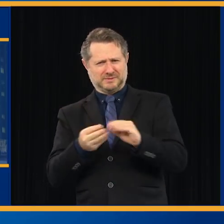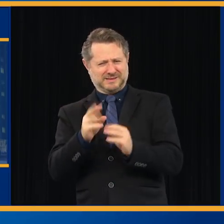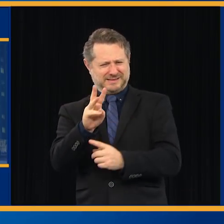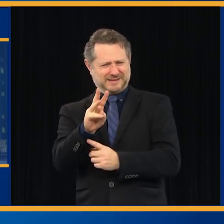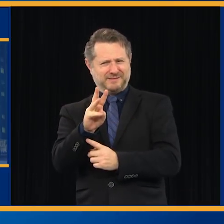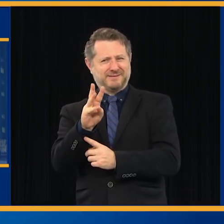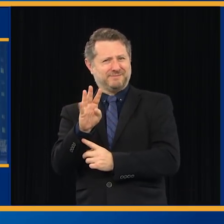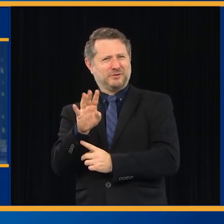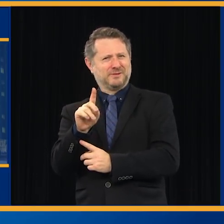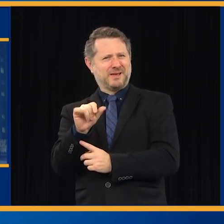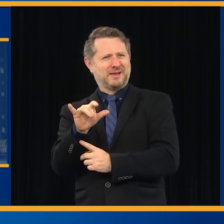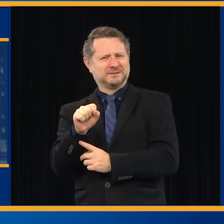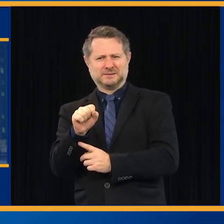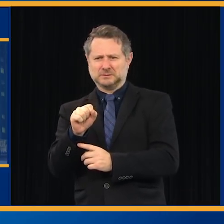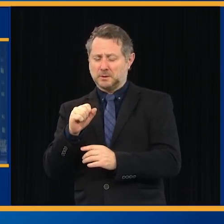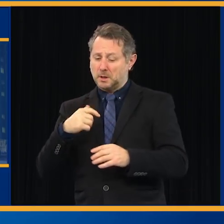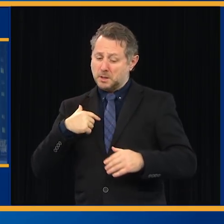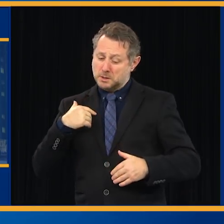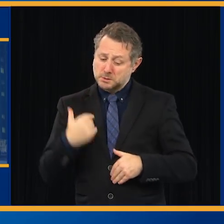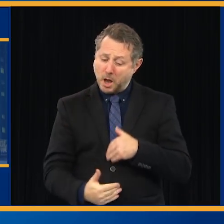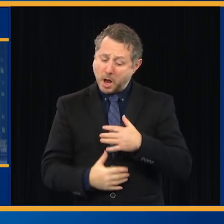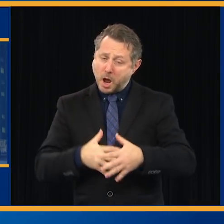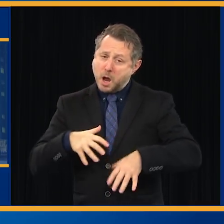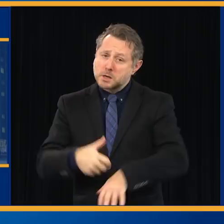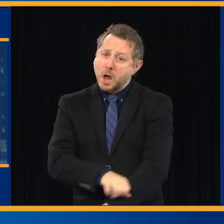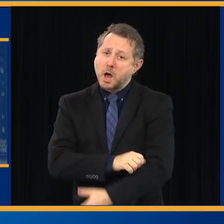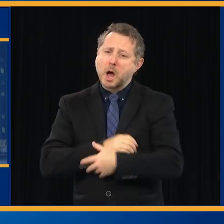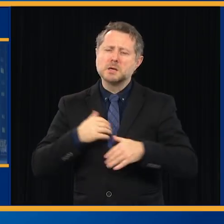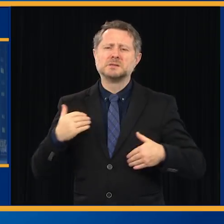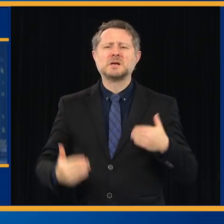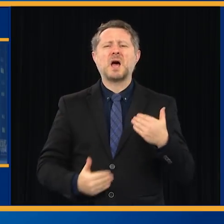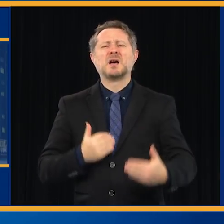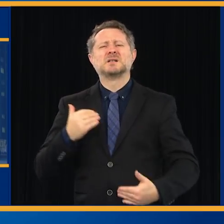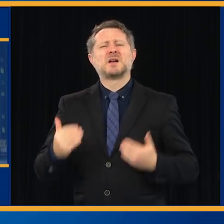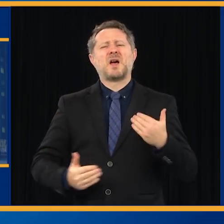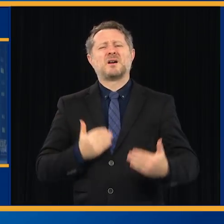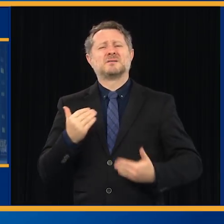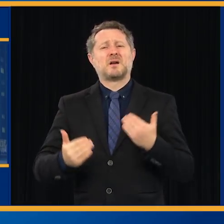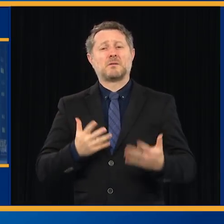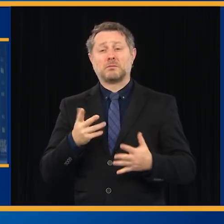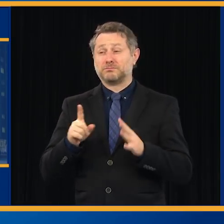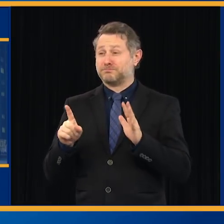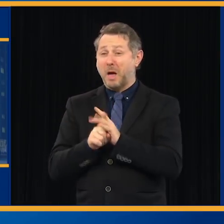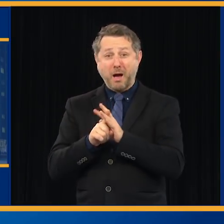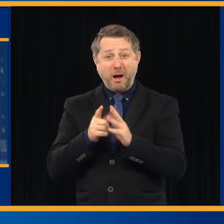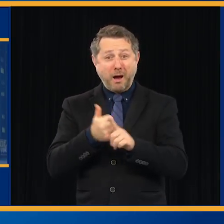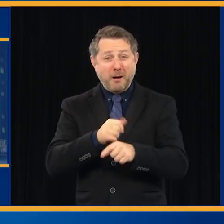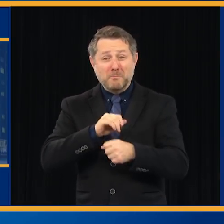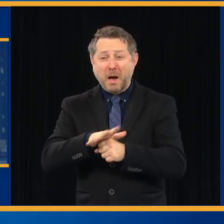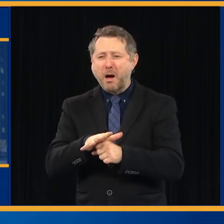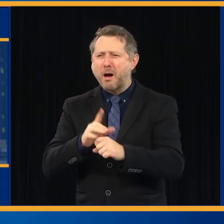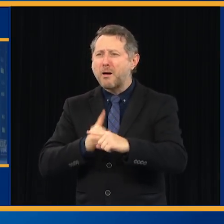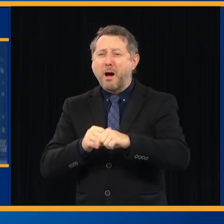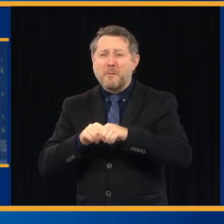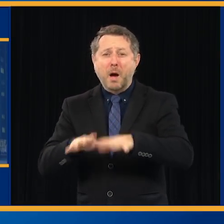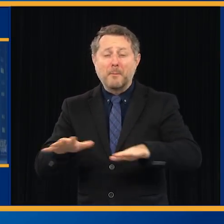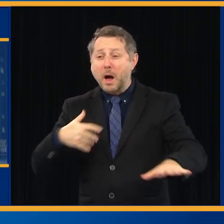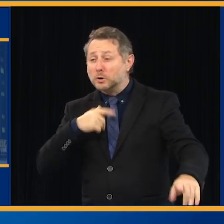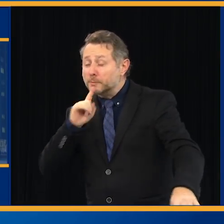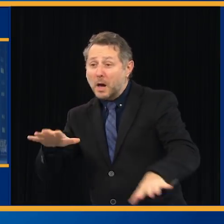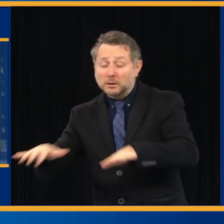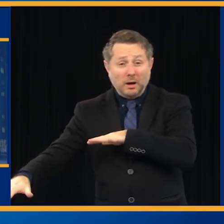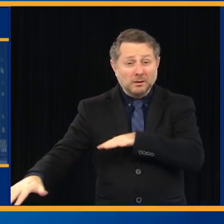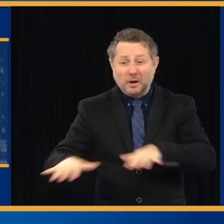This was all an urgent situation. This was all hurry up. We had to quickly figure out a plan,